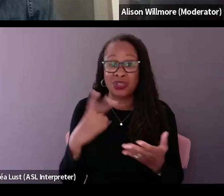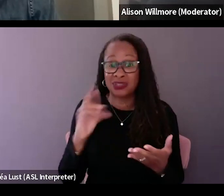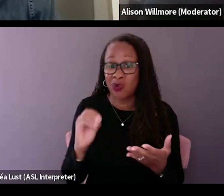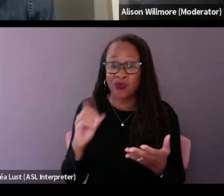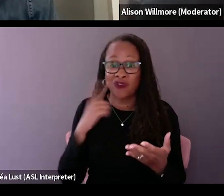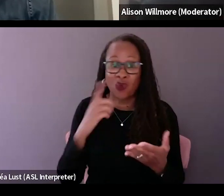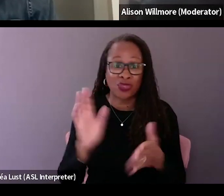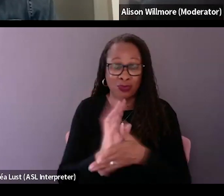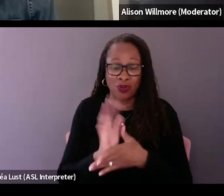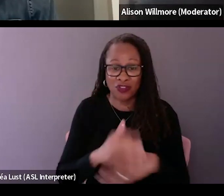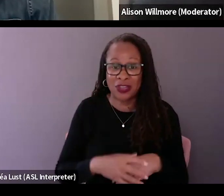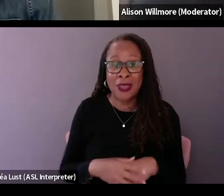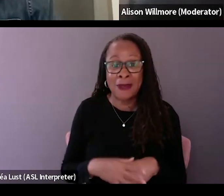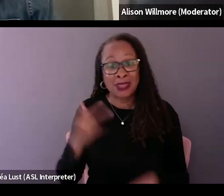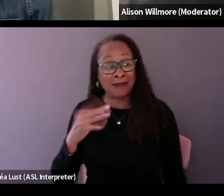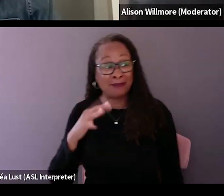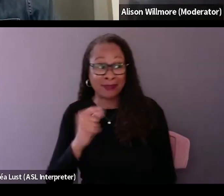read them.